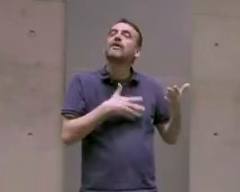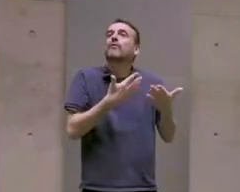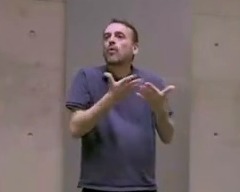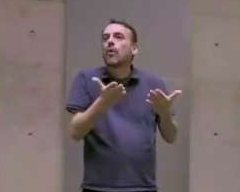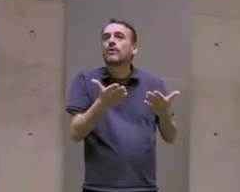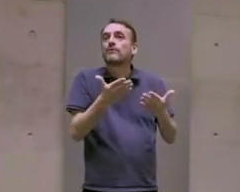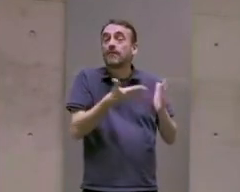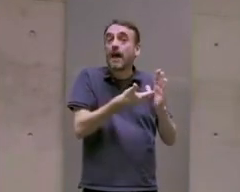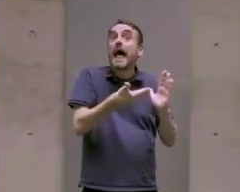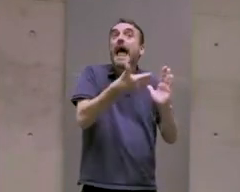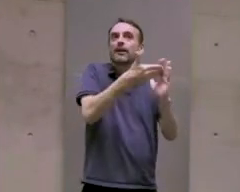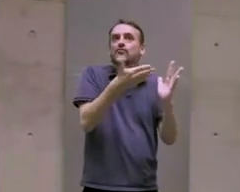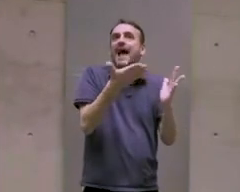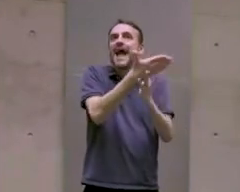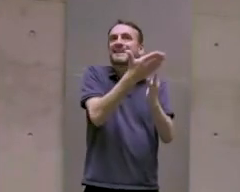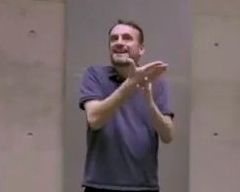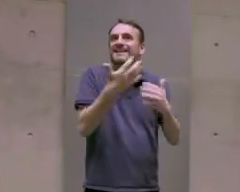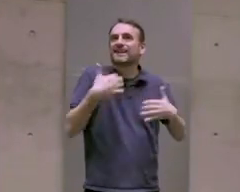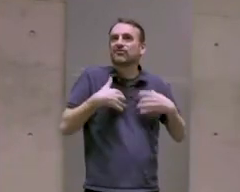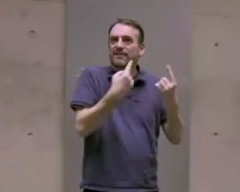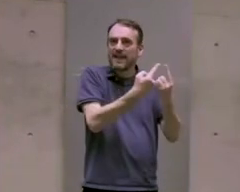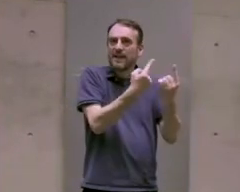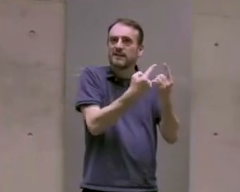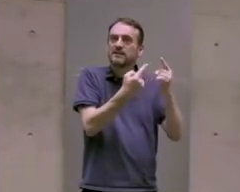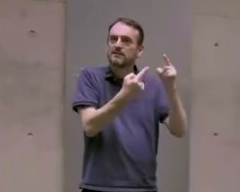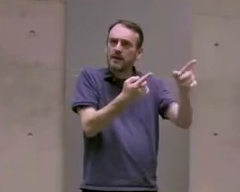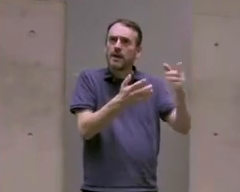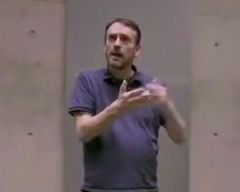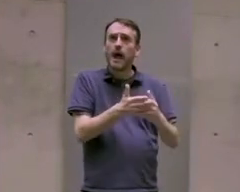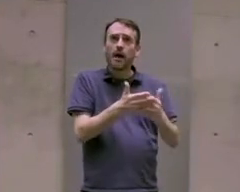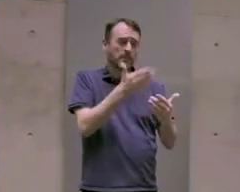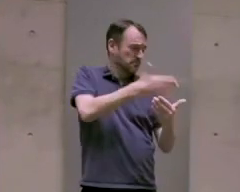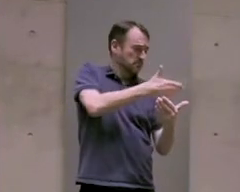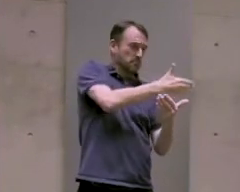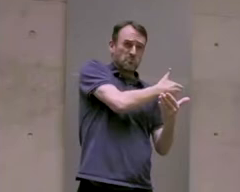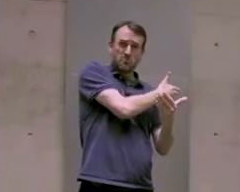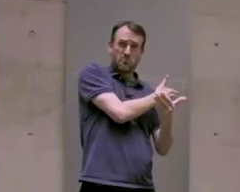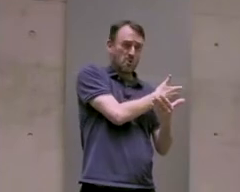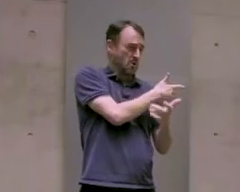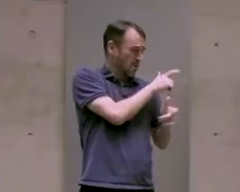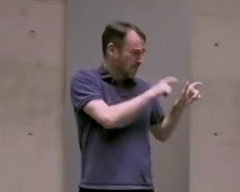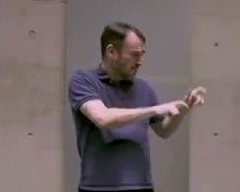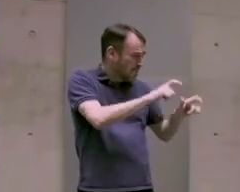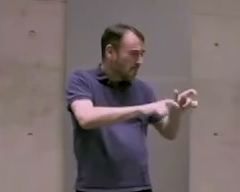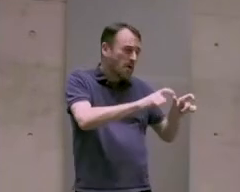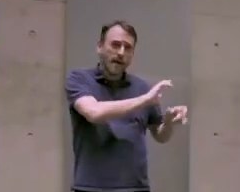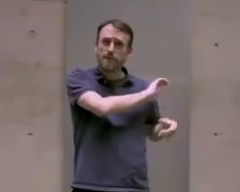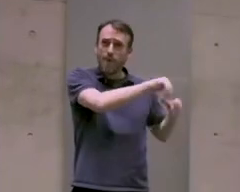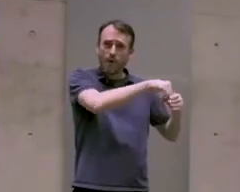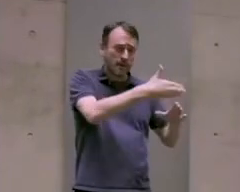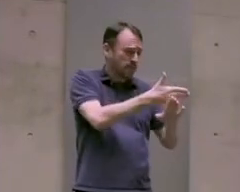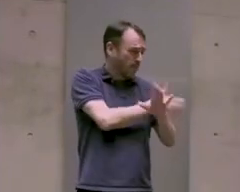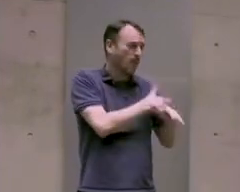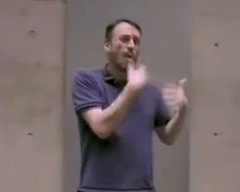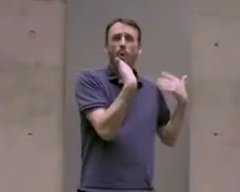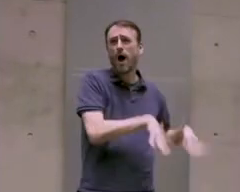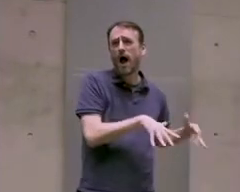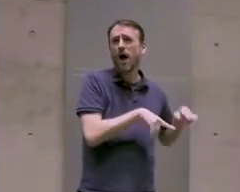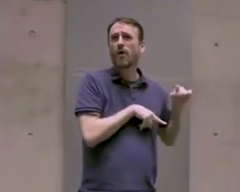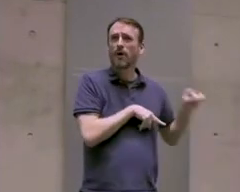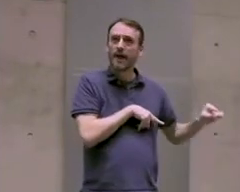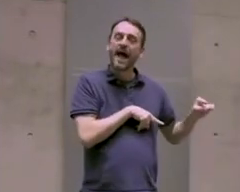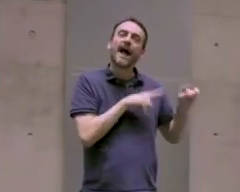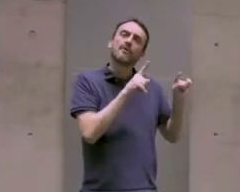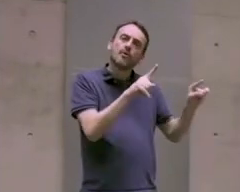interesting stuff. You're building on the shoulders of giants with this stuff, and there's lots of really, that's where it's interesting. I think if you treat it with